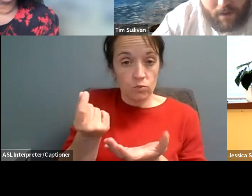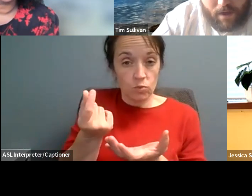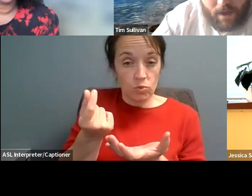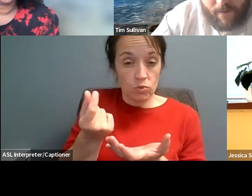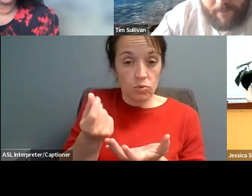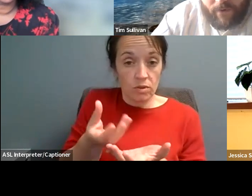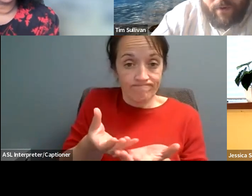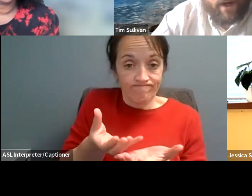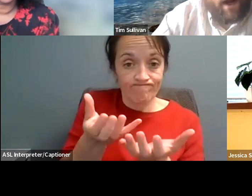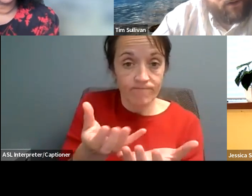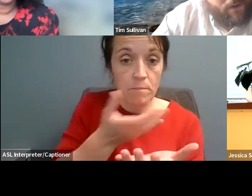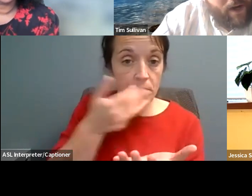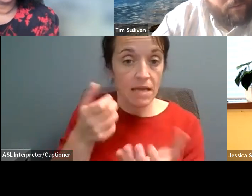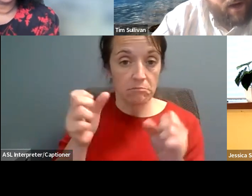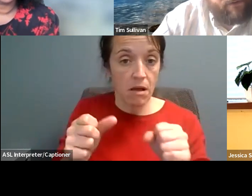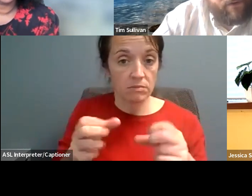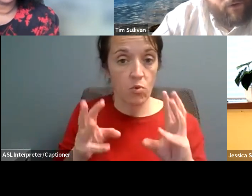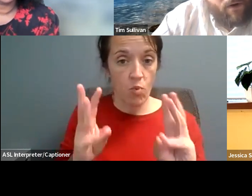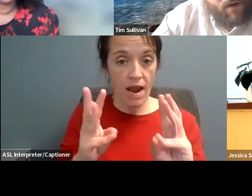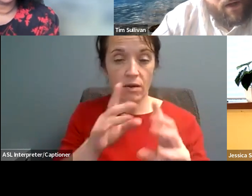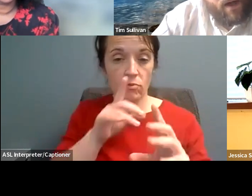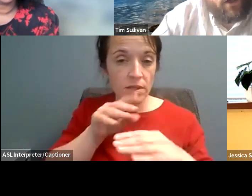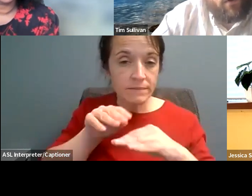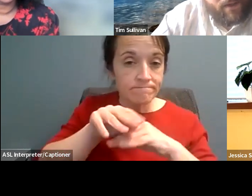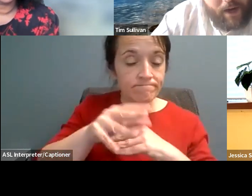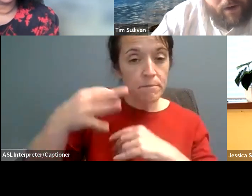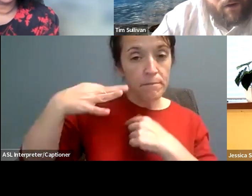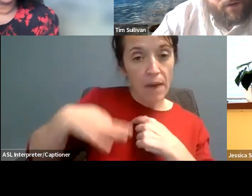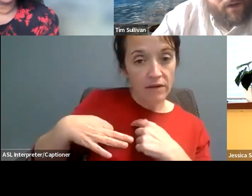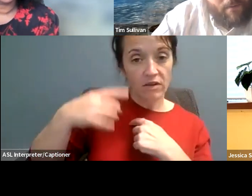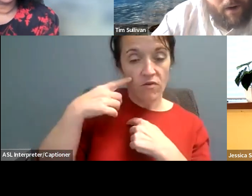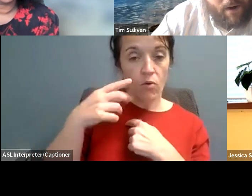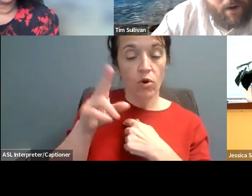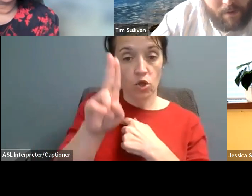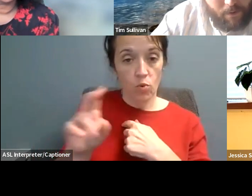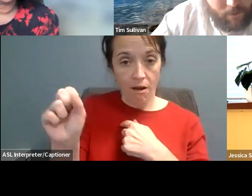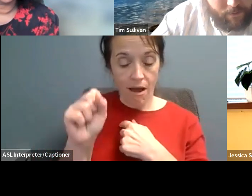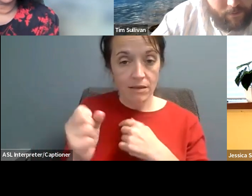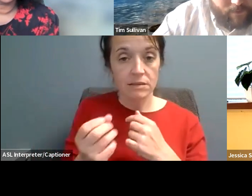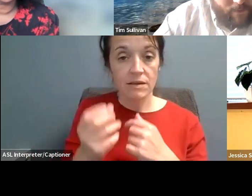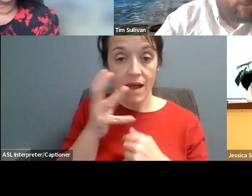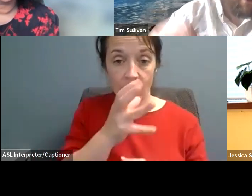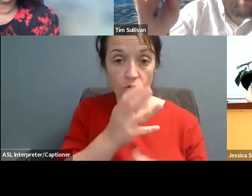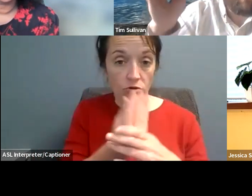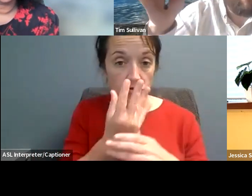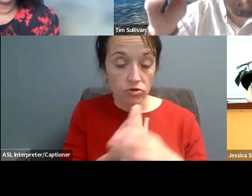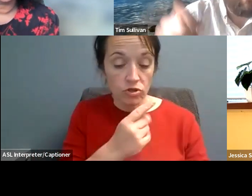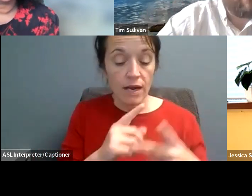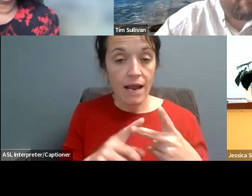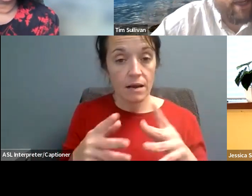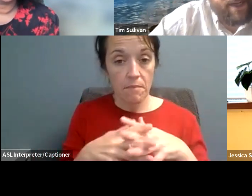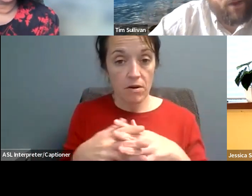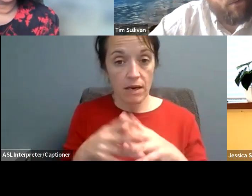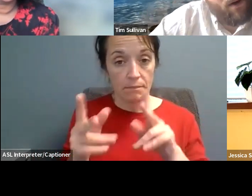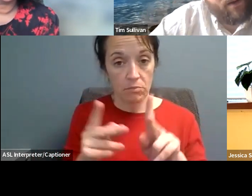way so that it has the greatest benefit for U.S. agriculture and the American people. So that's one